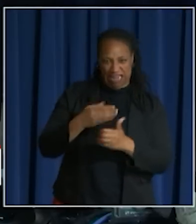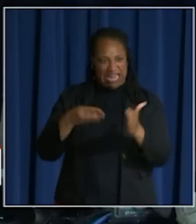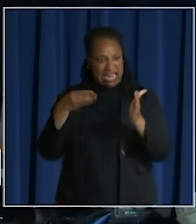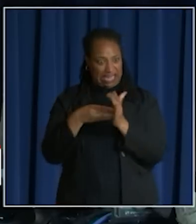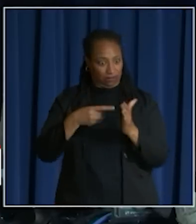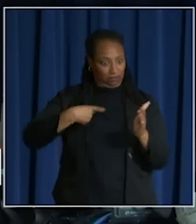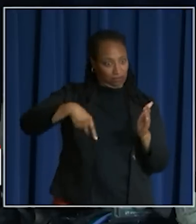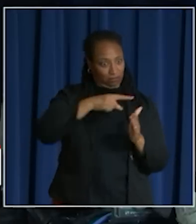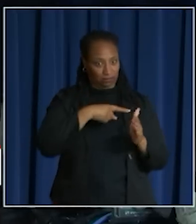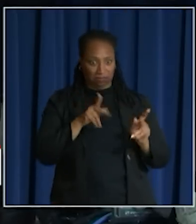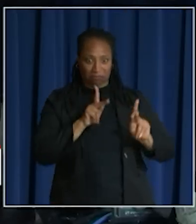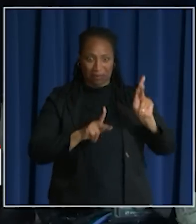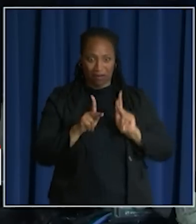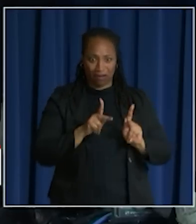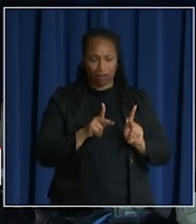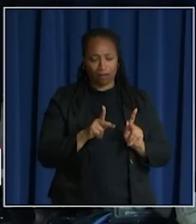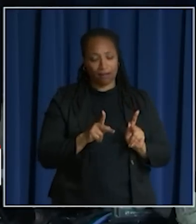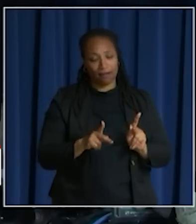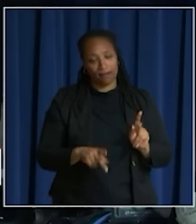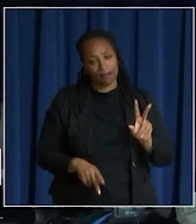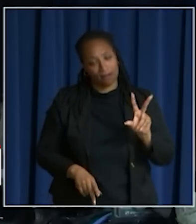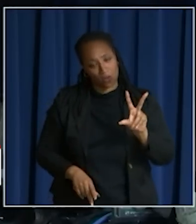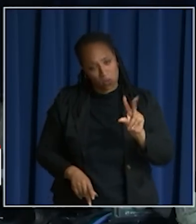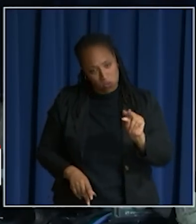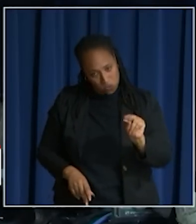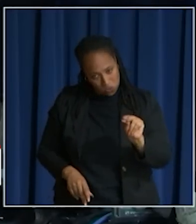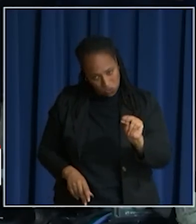that's a fairly widely held